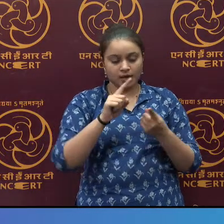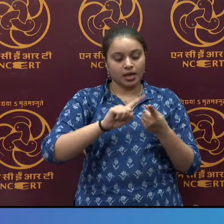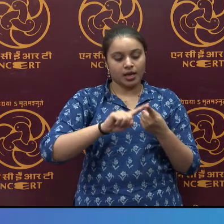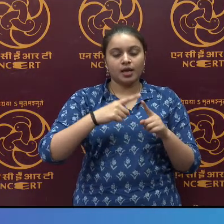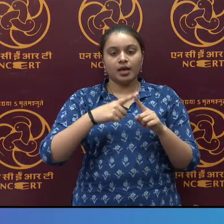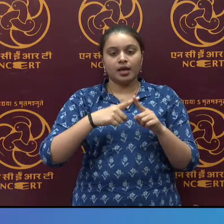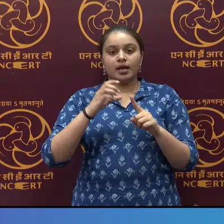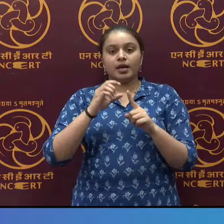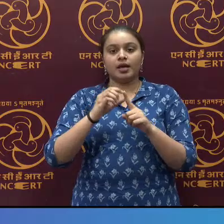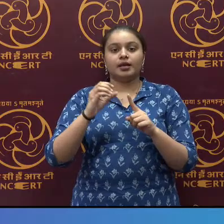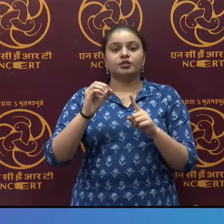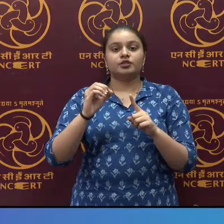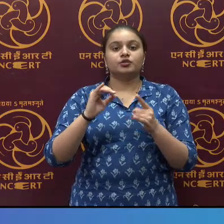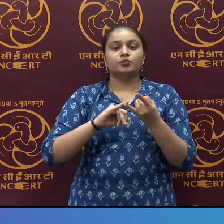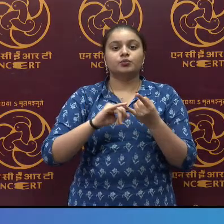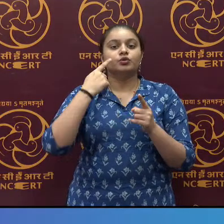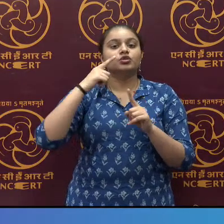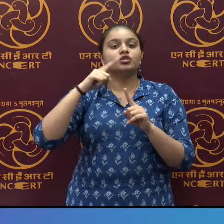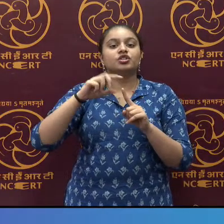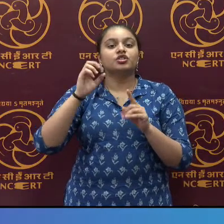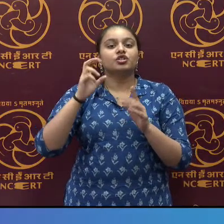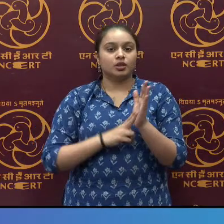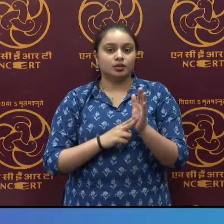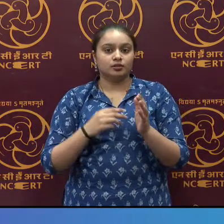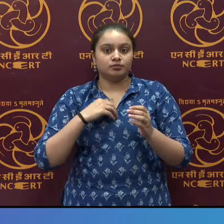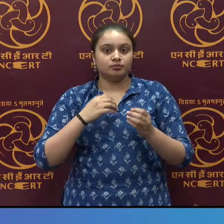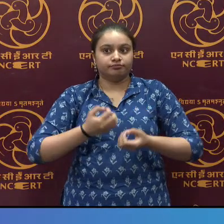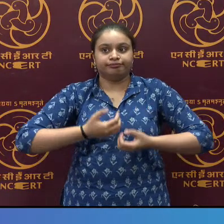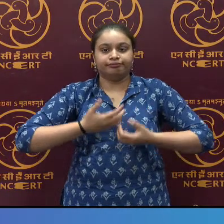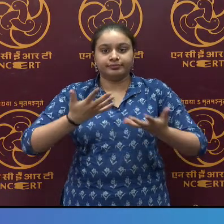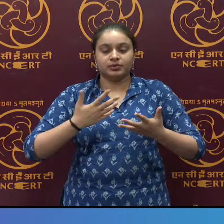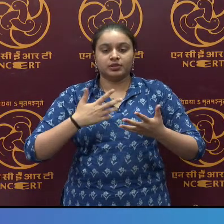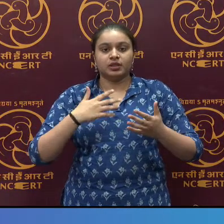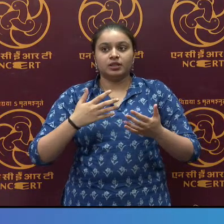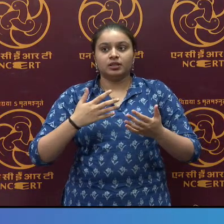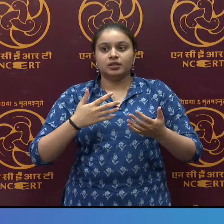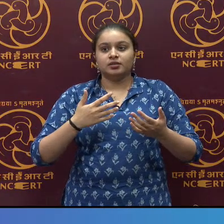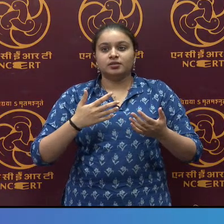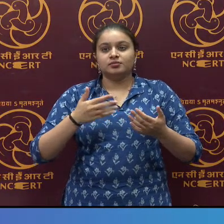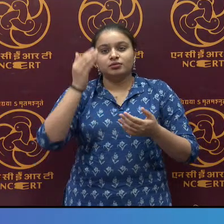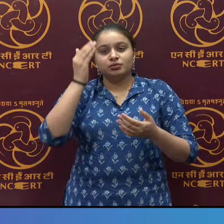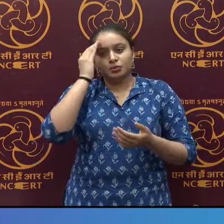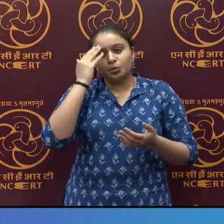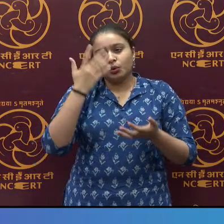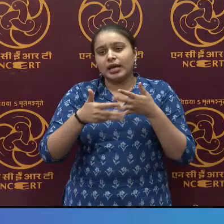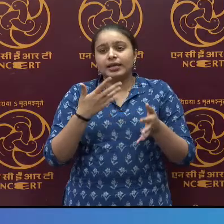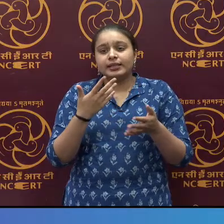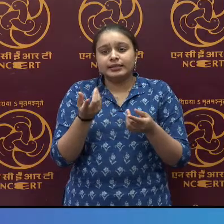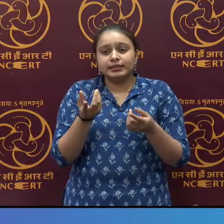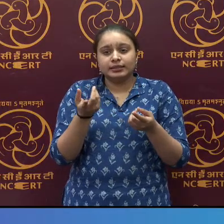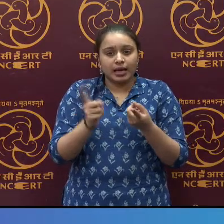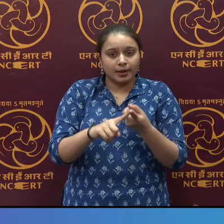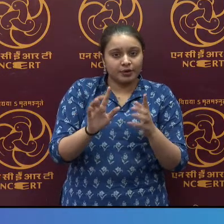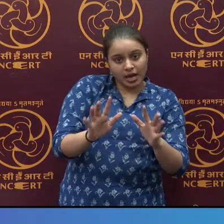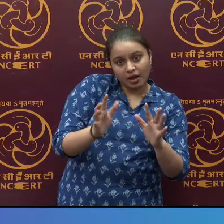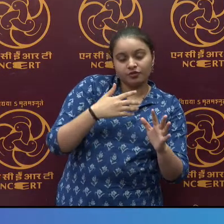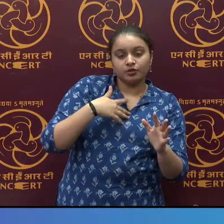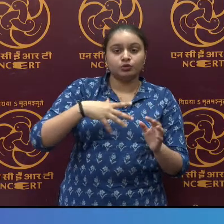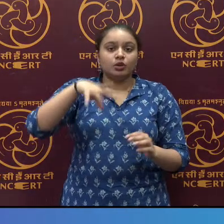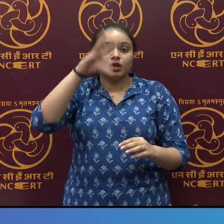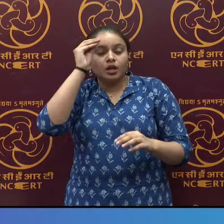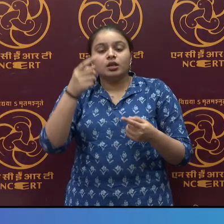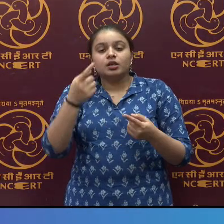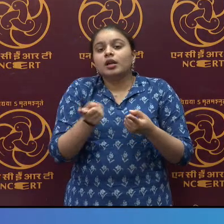article. Exposition, expose karna. What is expose? To know about something, to learn about the intricacy